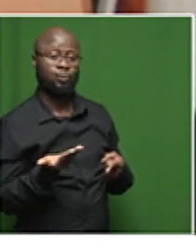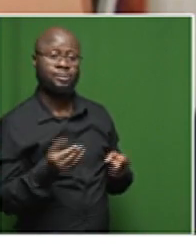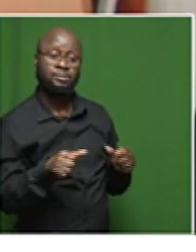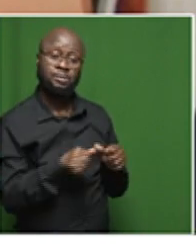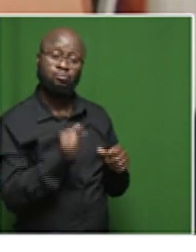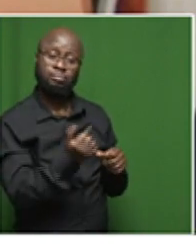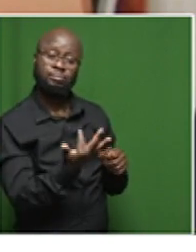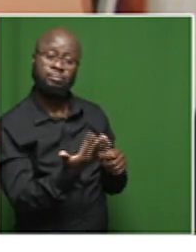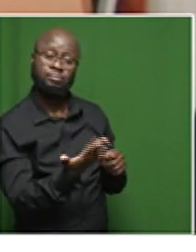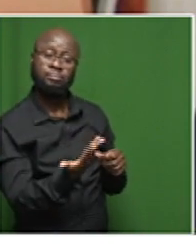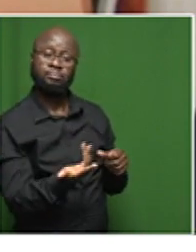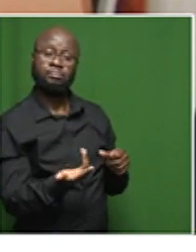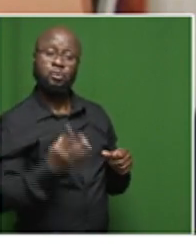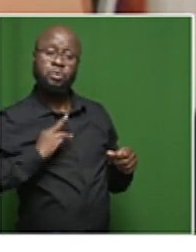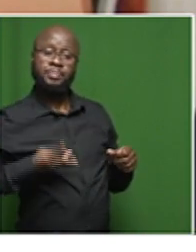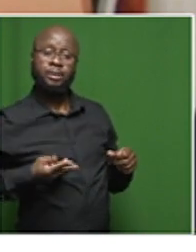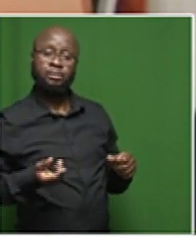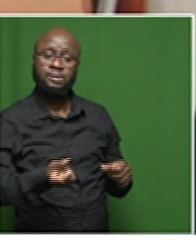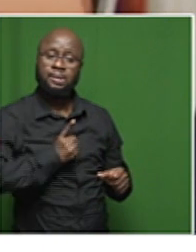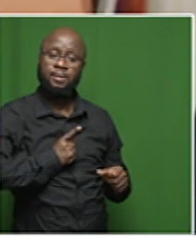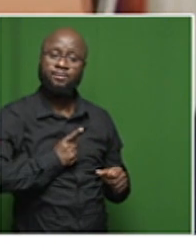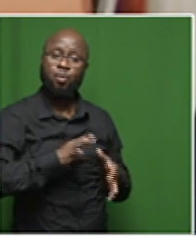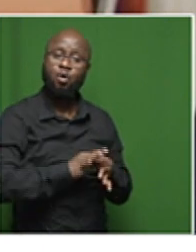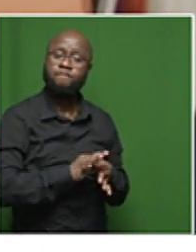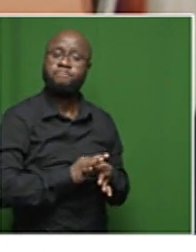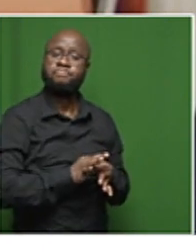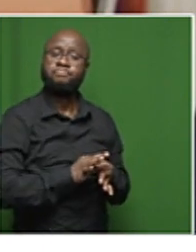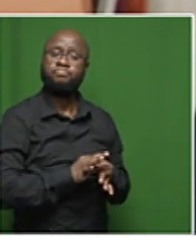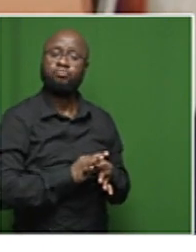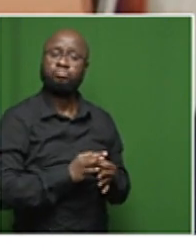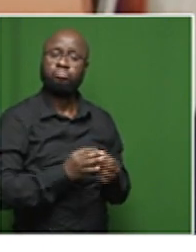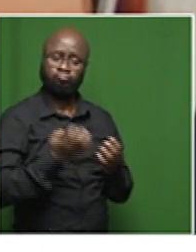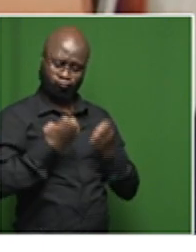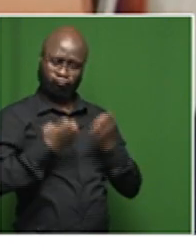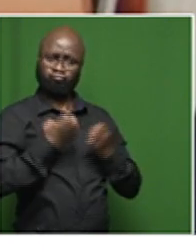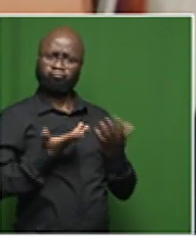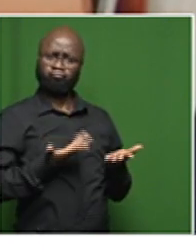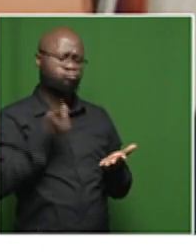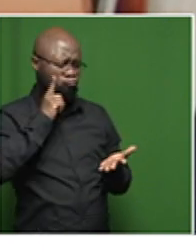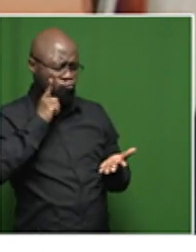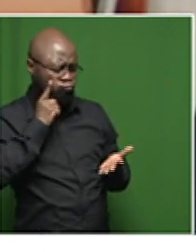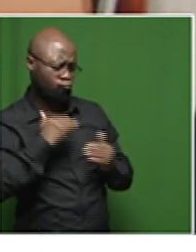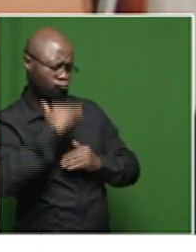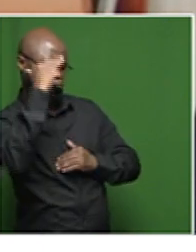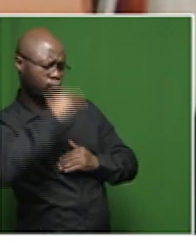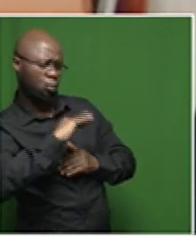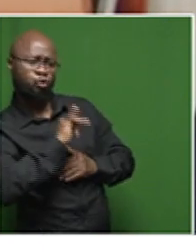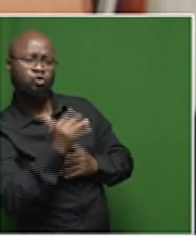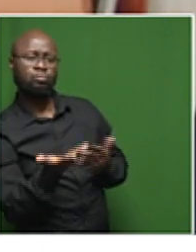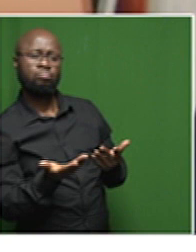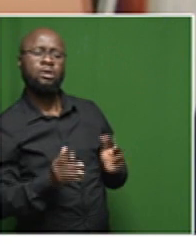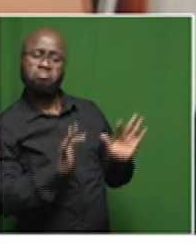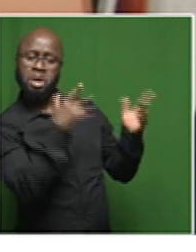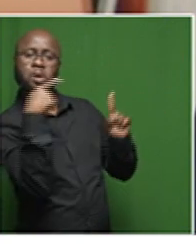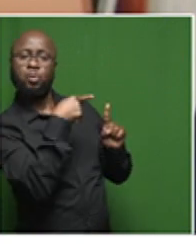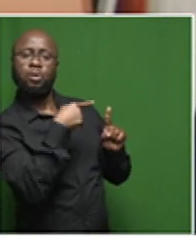own home blood pressure machine. They are checking, they are correlating these things. And that is one thing that I always advise, that I always